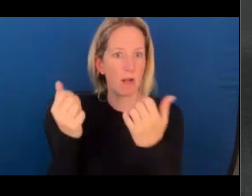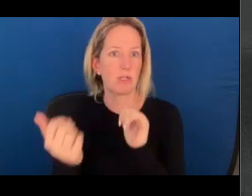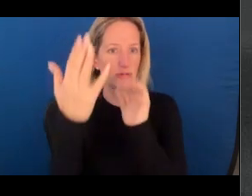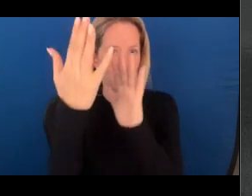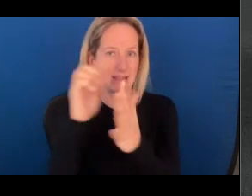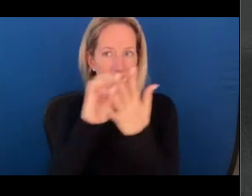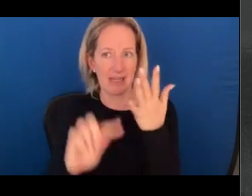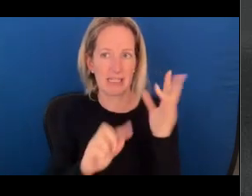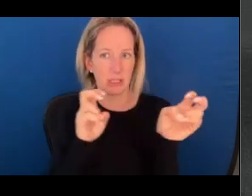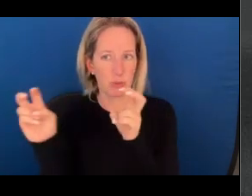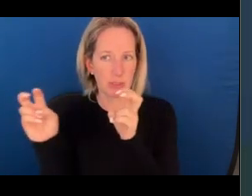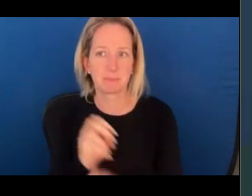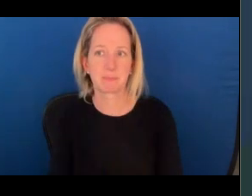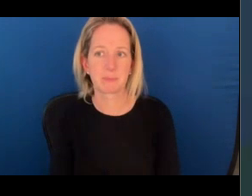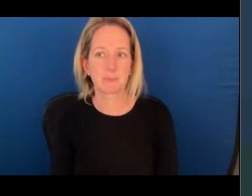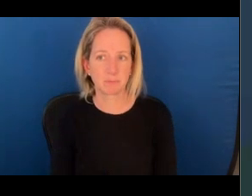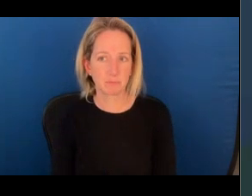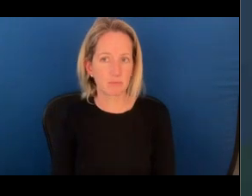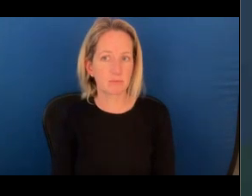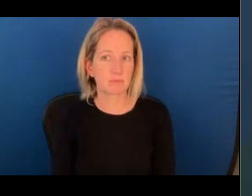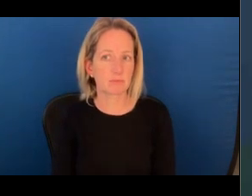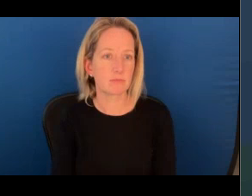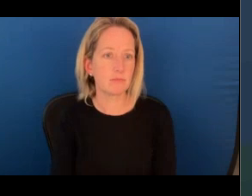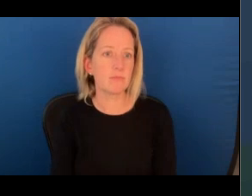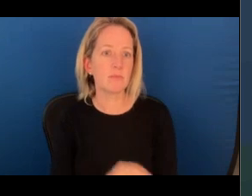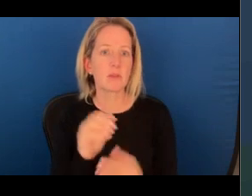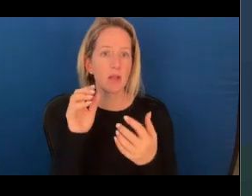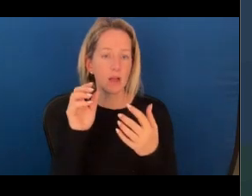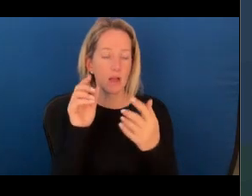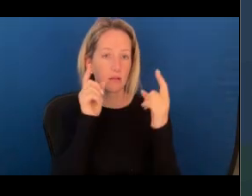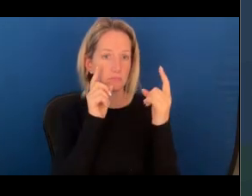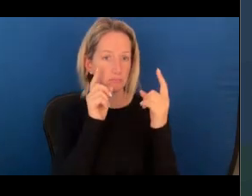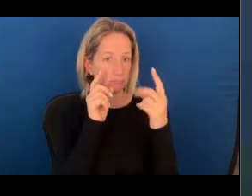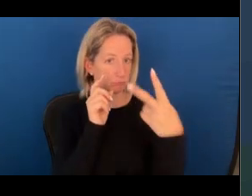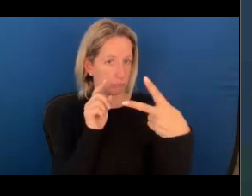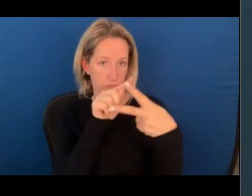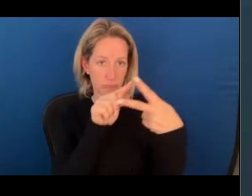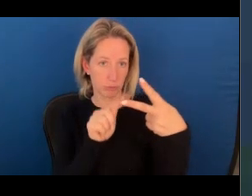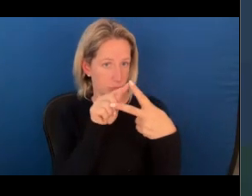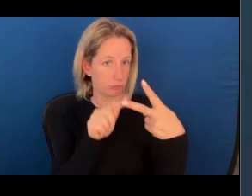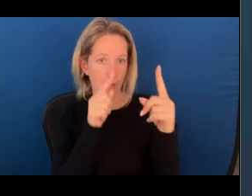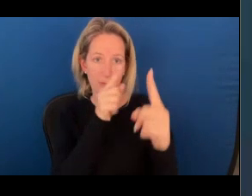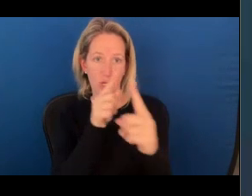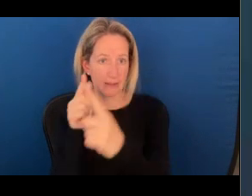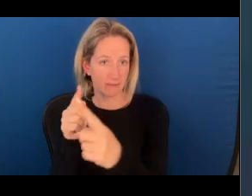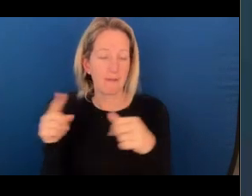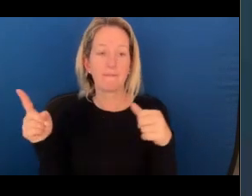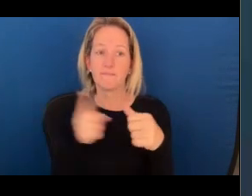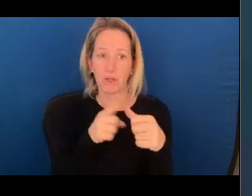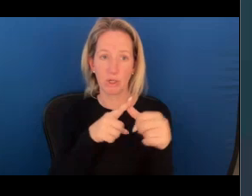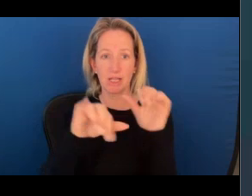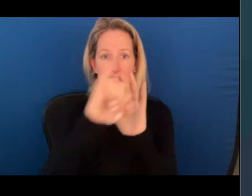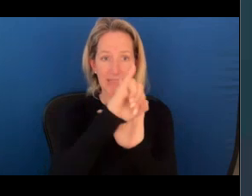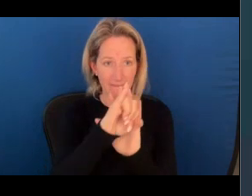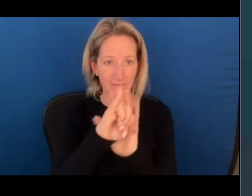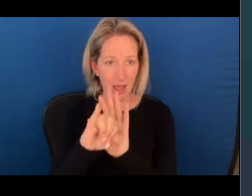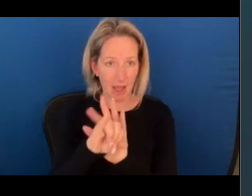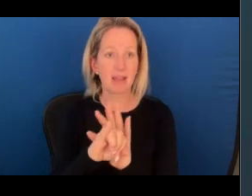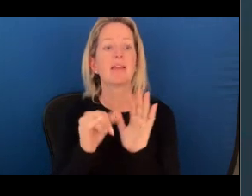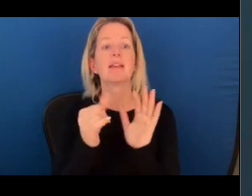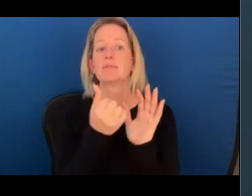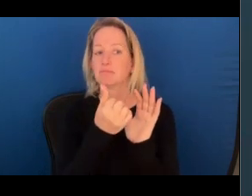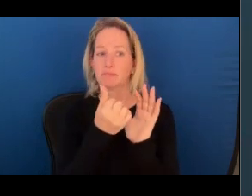slide. So our project has two objectives. The first one is to identify and engage the missing local